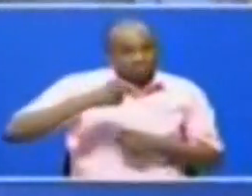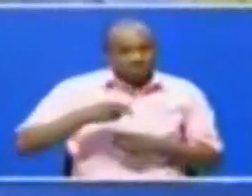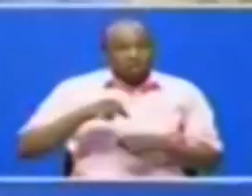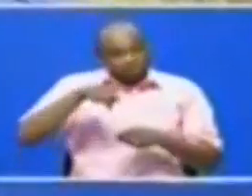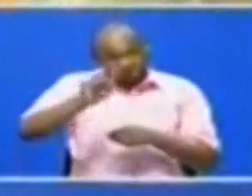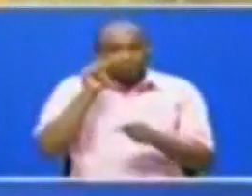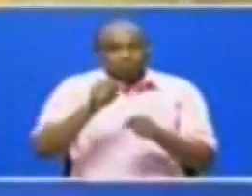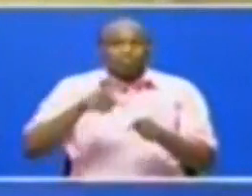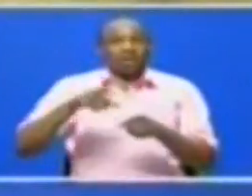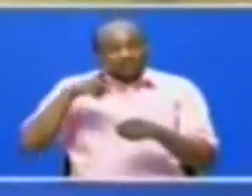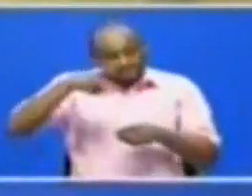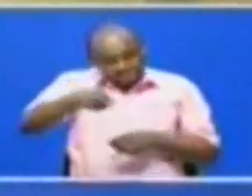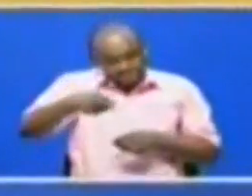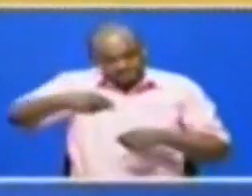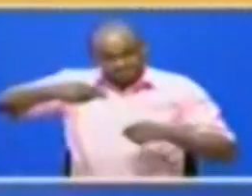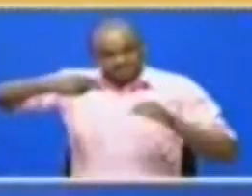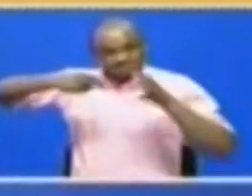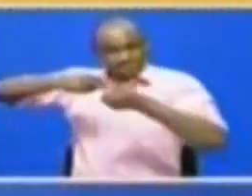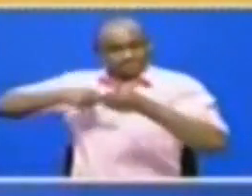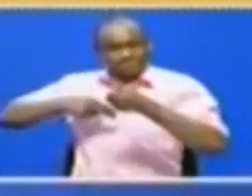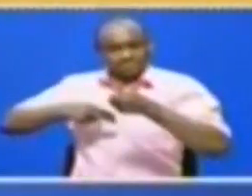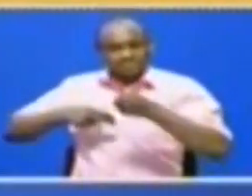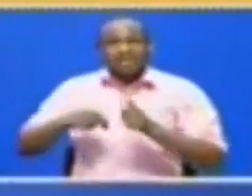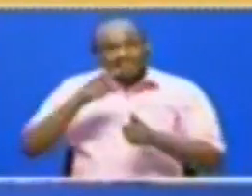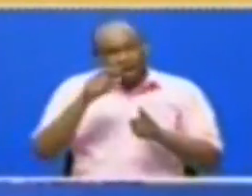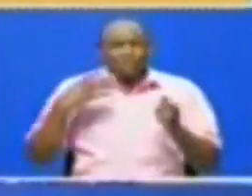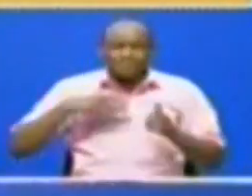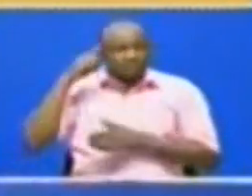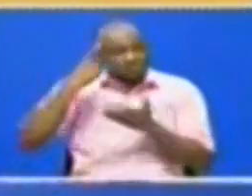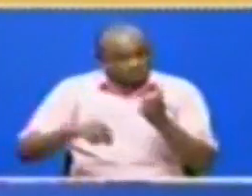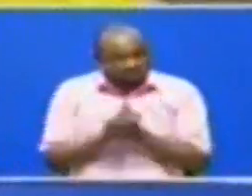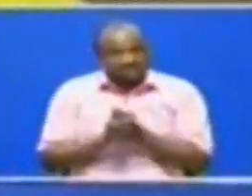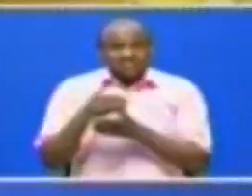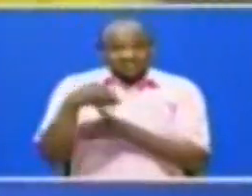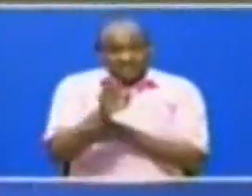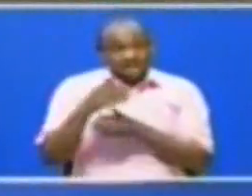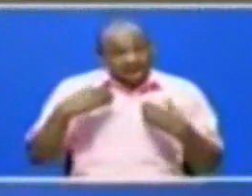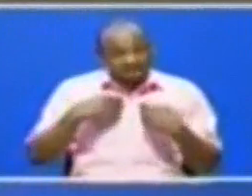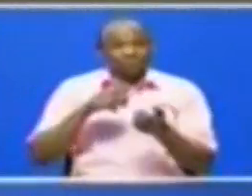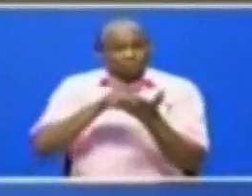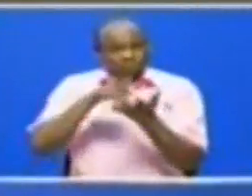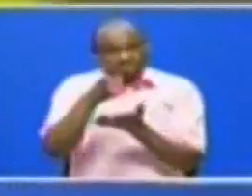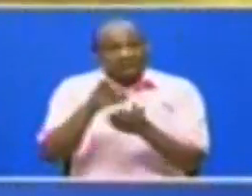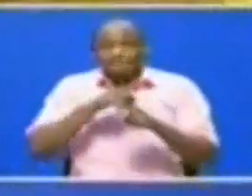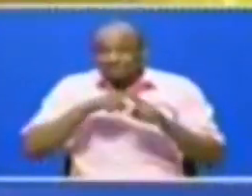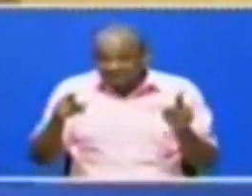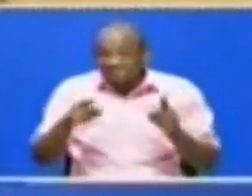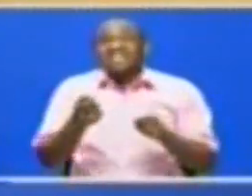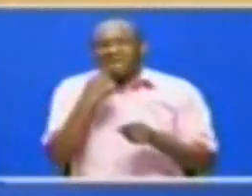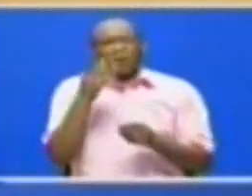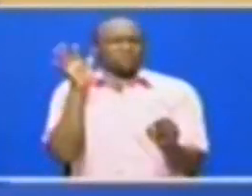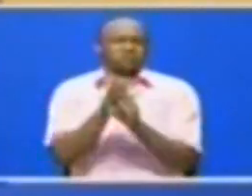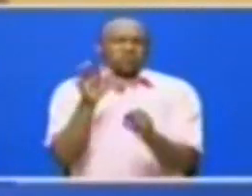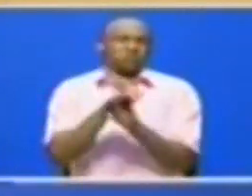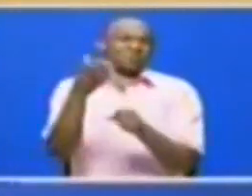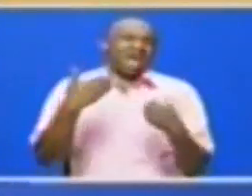kushika rabu ushike na mko na mkono. Contrary to popular belief, snakes here still have their venom. But anti-venoms are available in